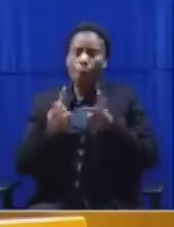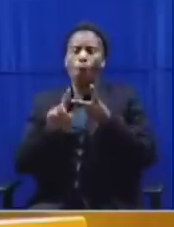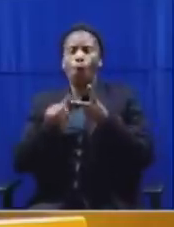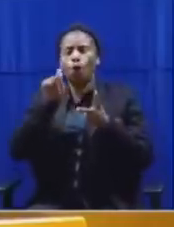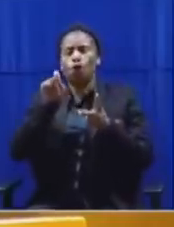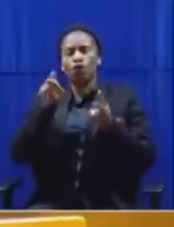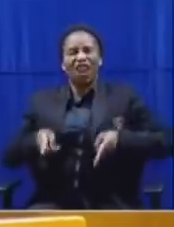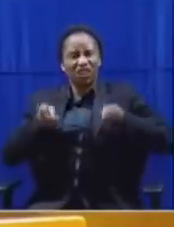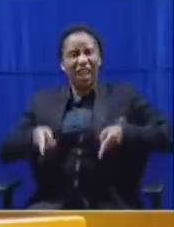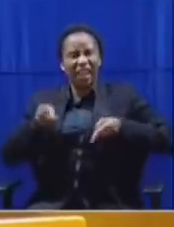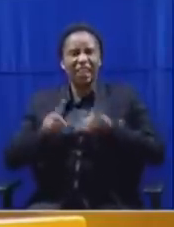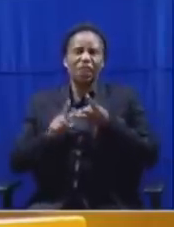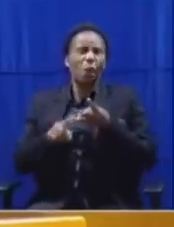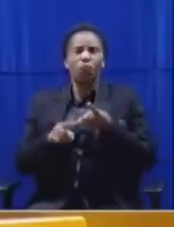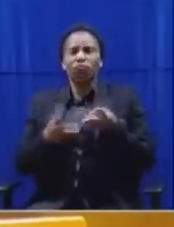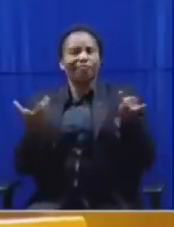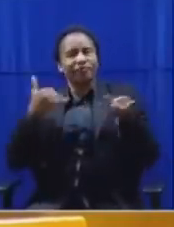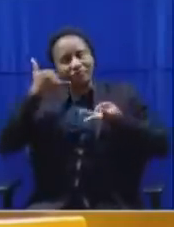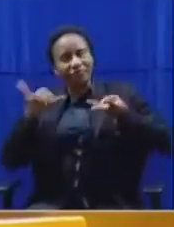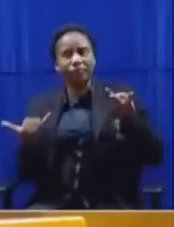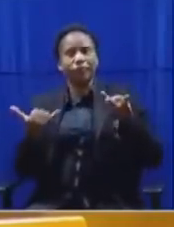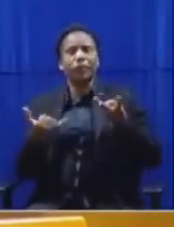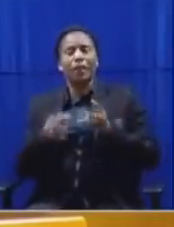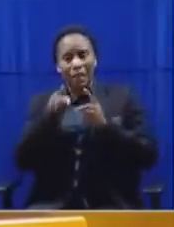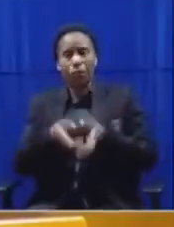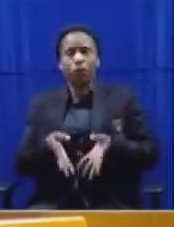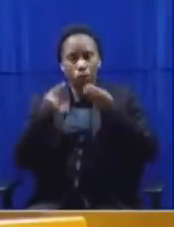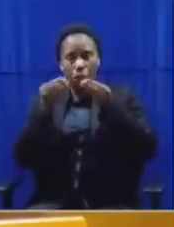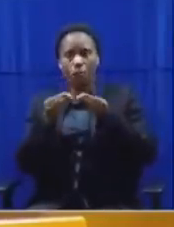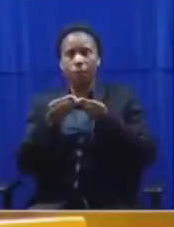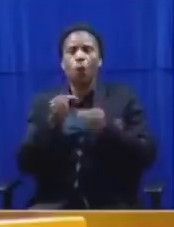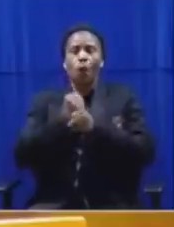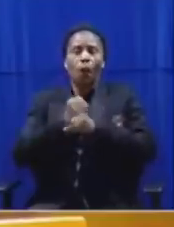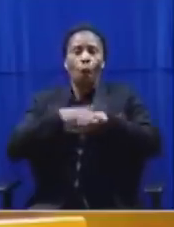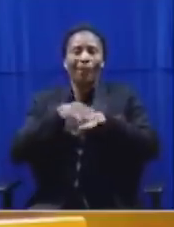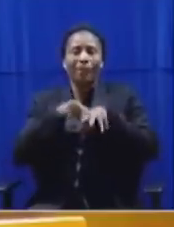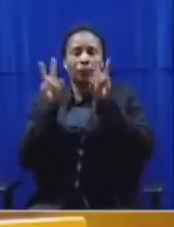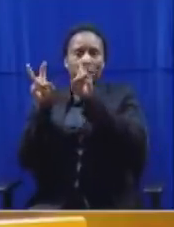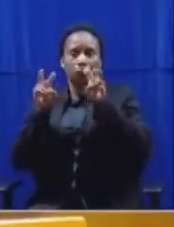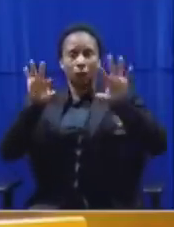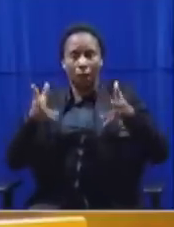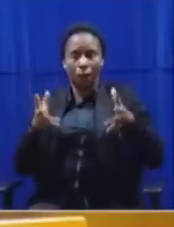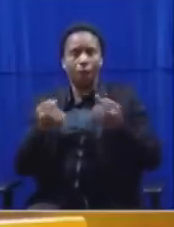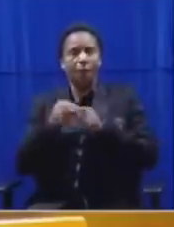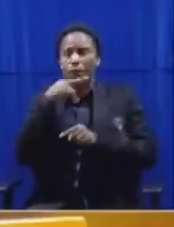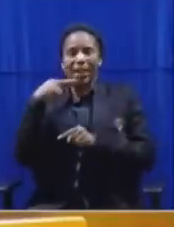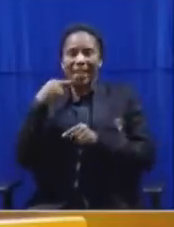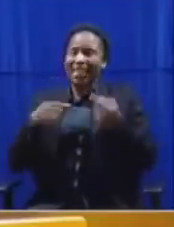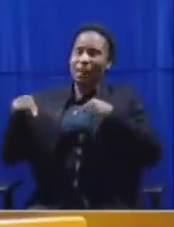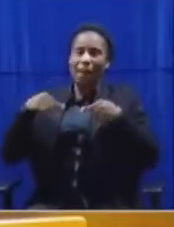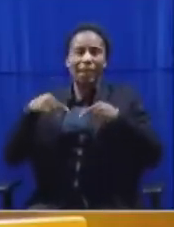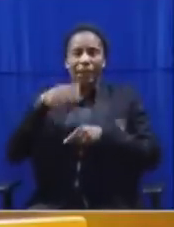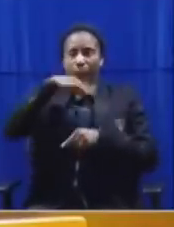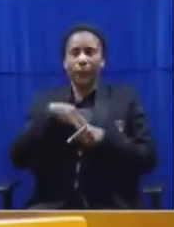have a different approach to how we deal with these issues. But really, there is no debate that is worthy of